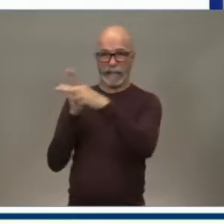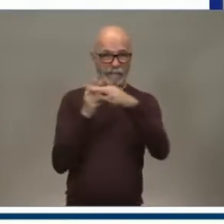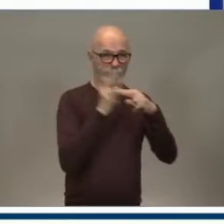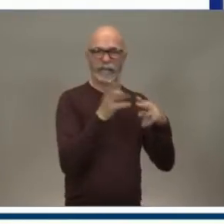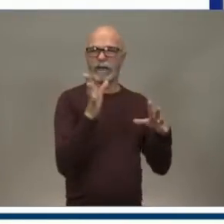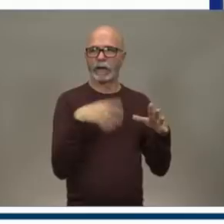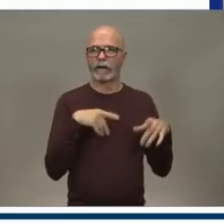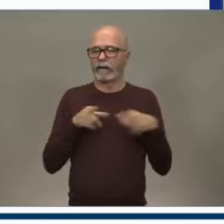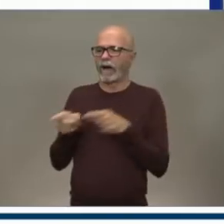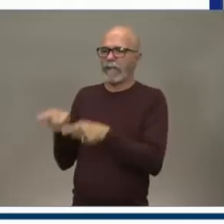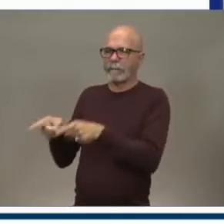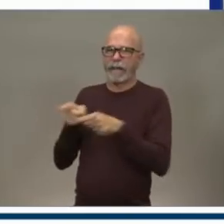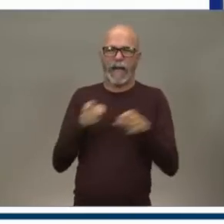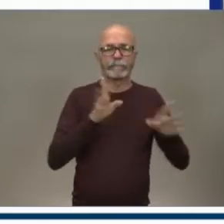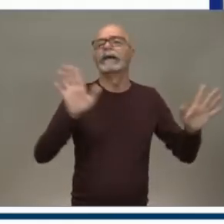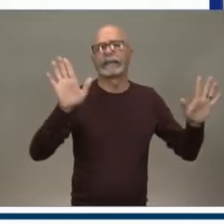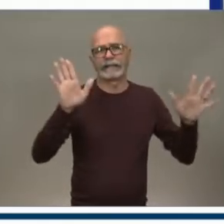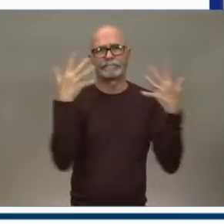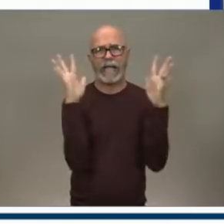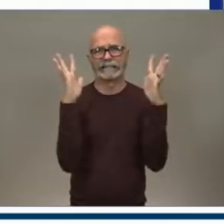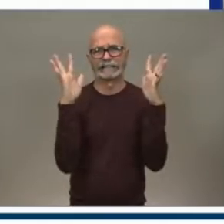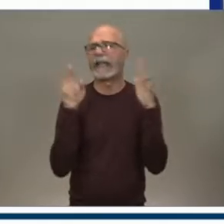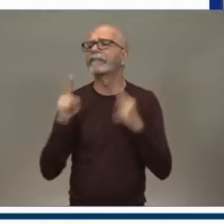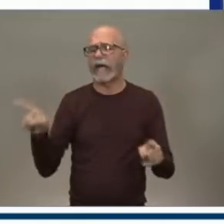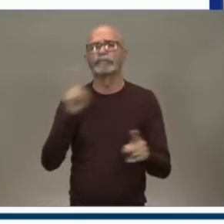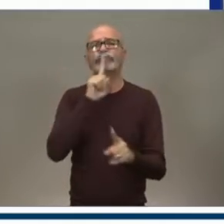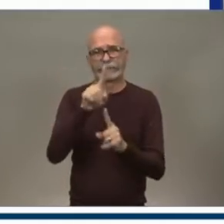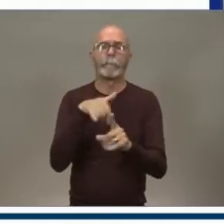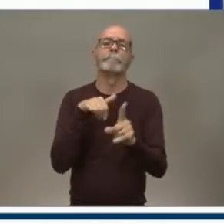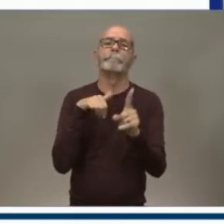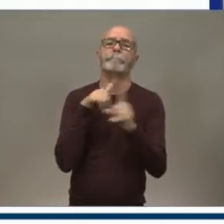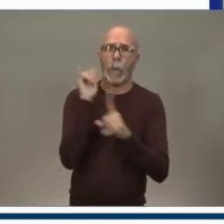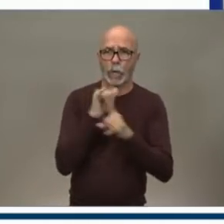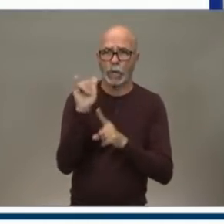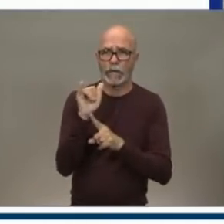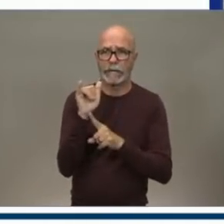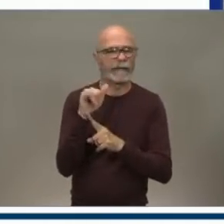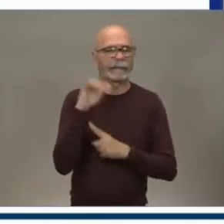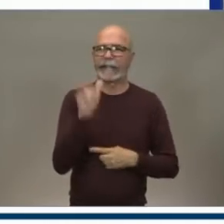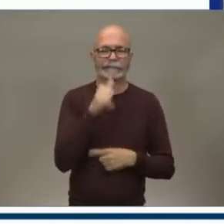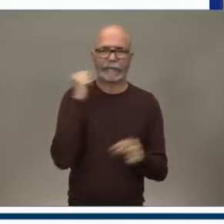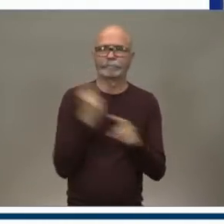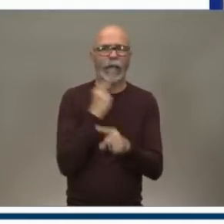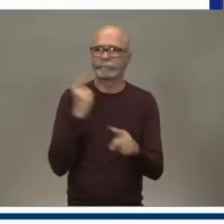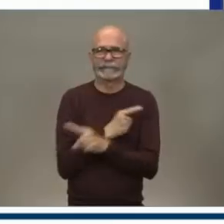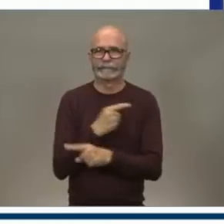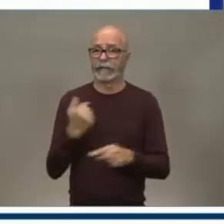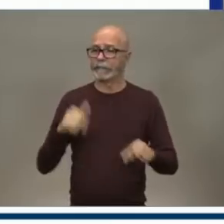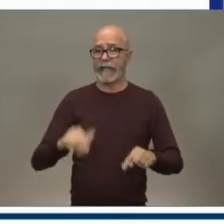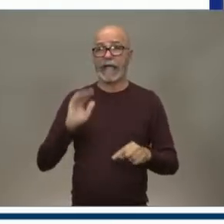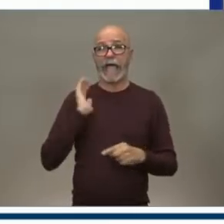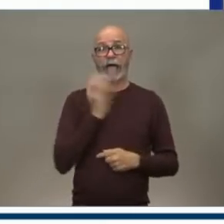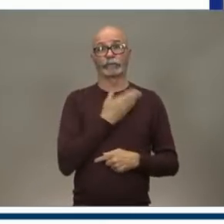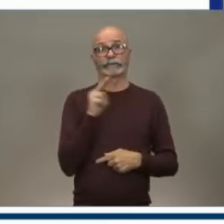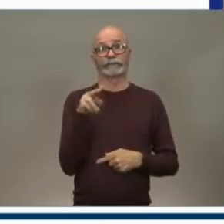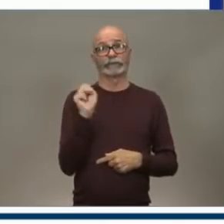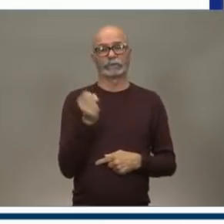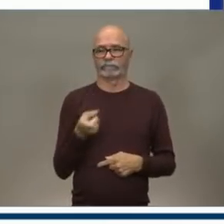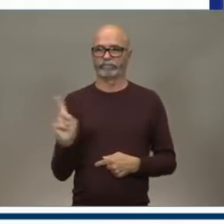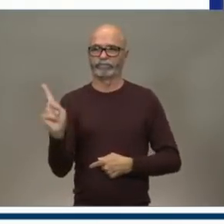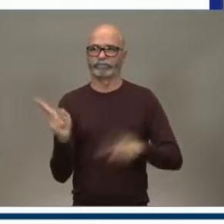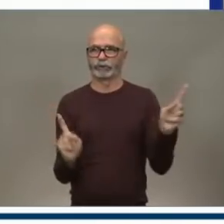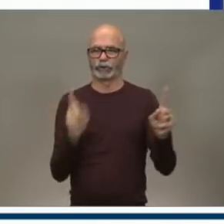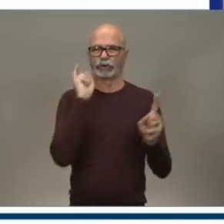campaign. That is not who we are, and this is not a time to embarrass or humiliate individuals with COVID. It is a time to